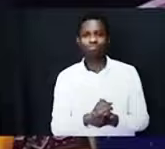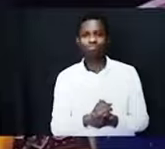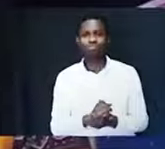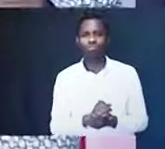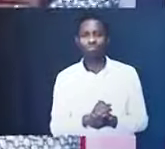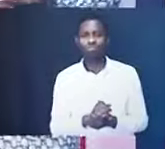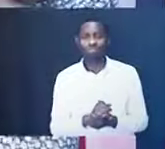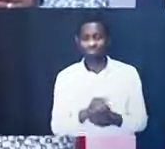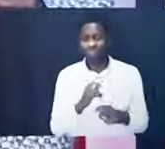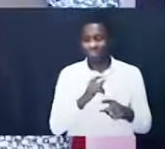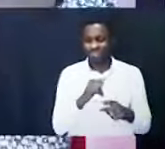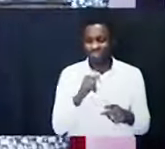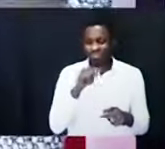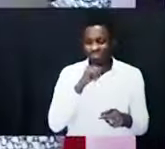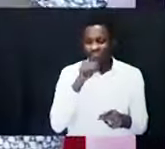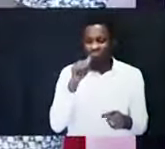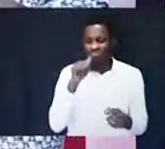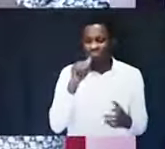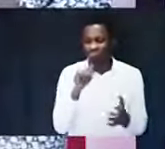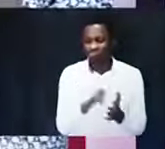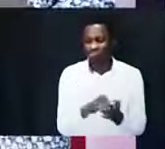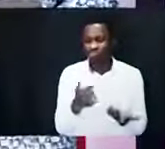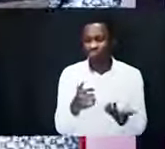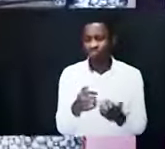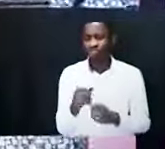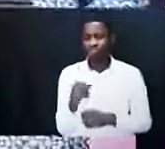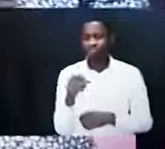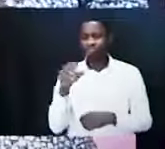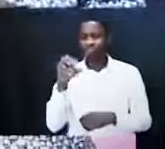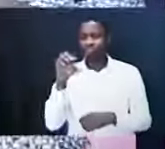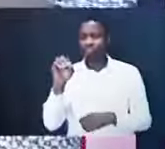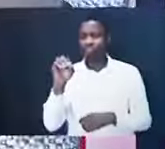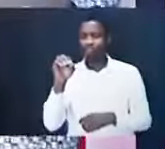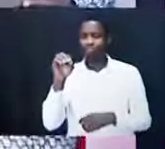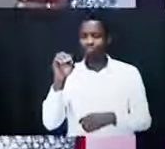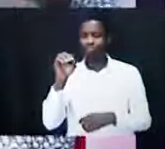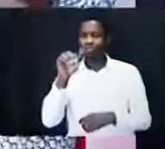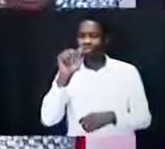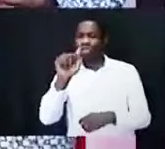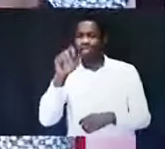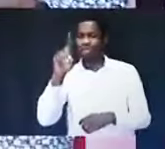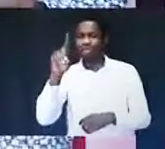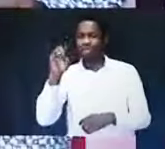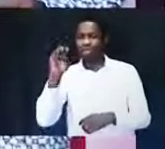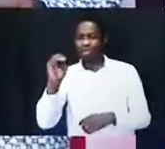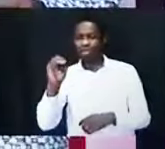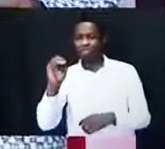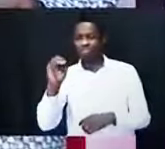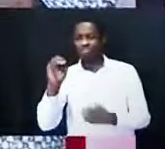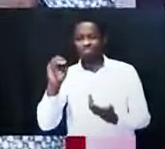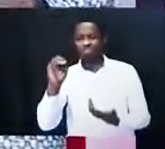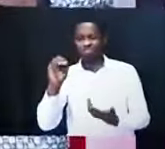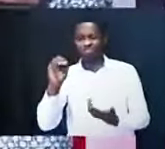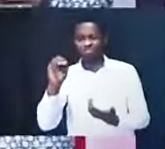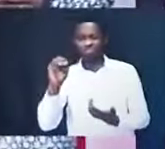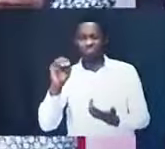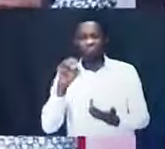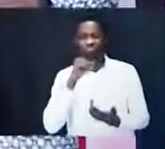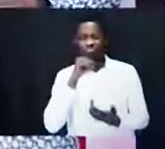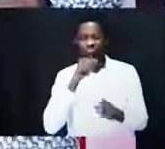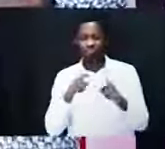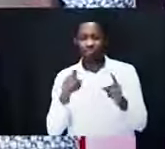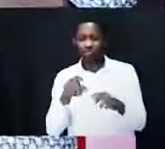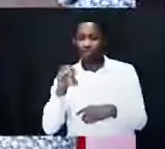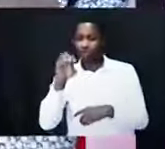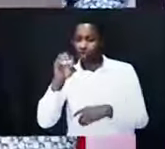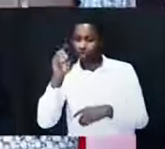Odum. Now the Adum or the saving grace Adom no comes before this